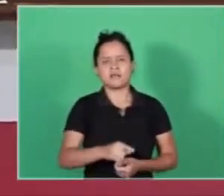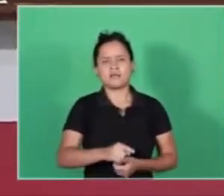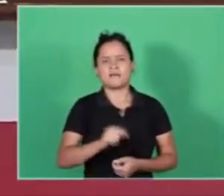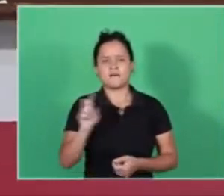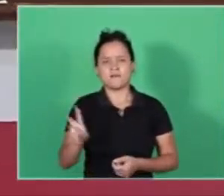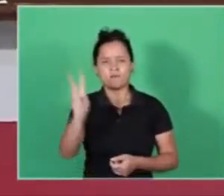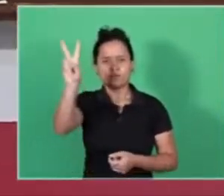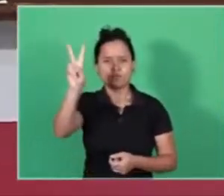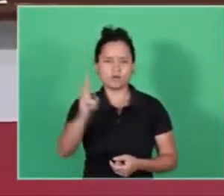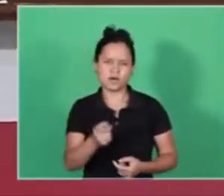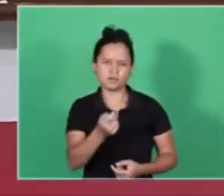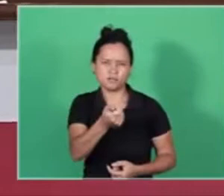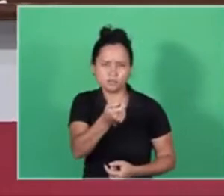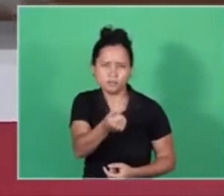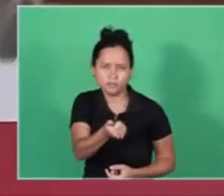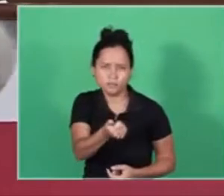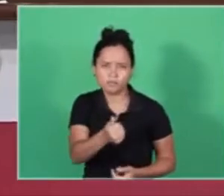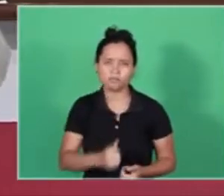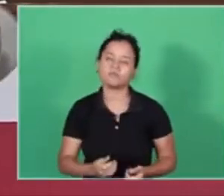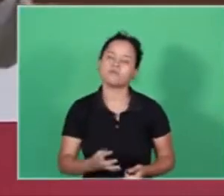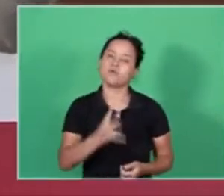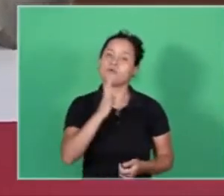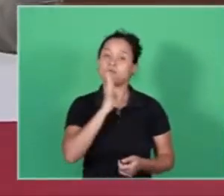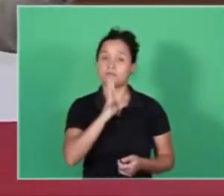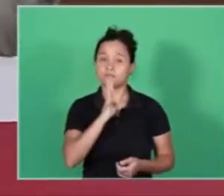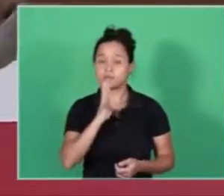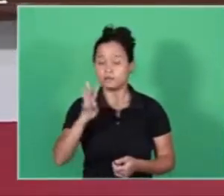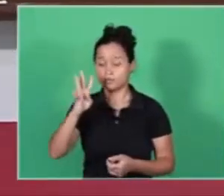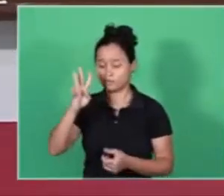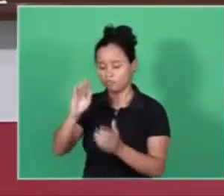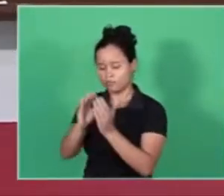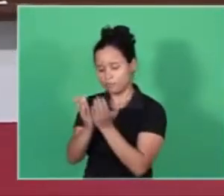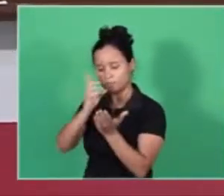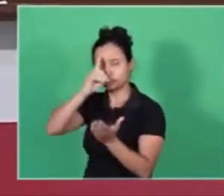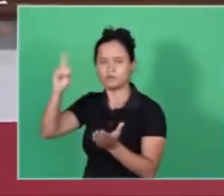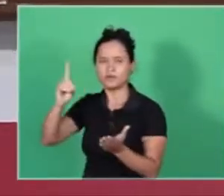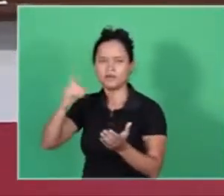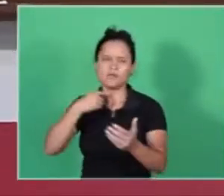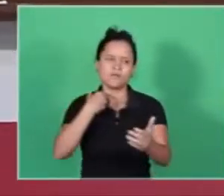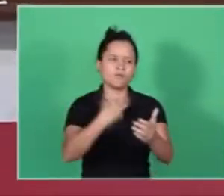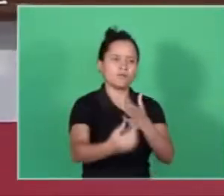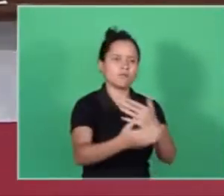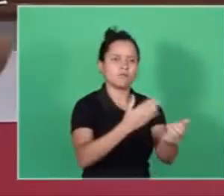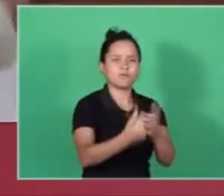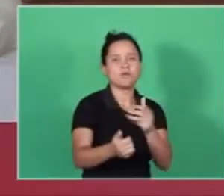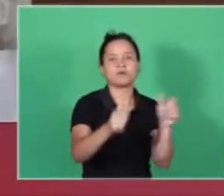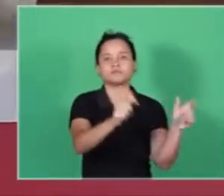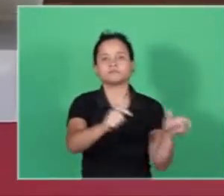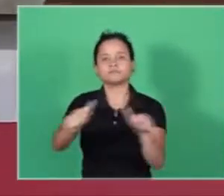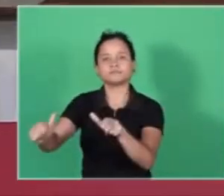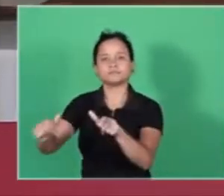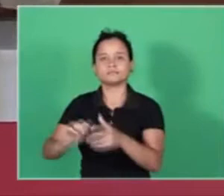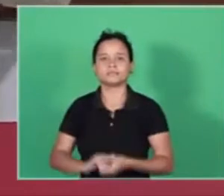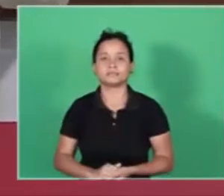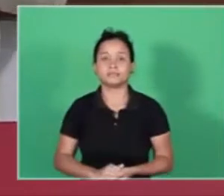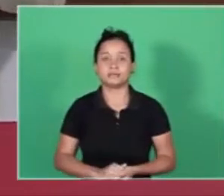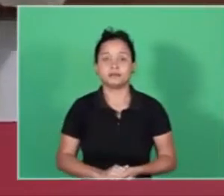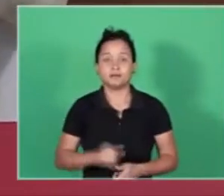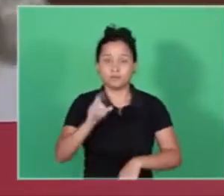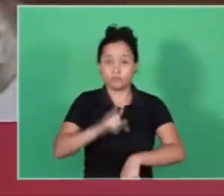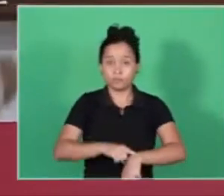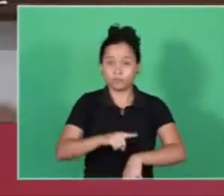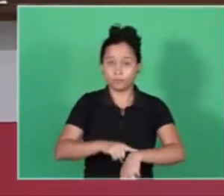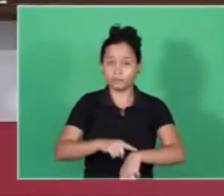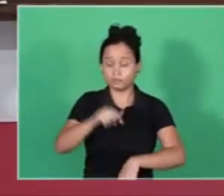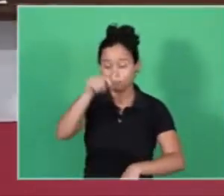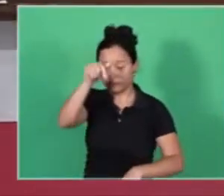value. With Bible knowledge, you can get it anywhere. You can read the Bible every day. Because when we put